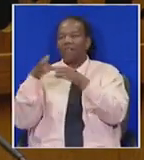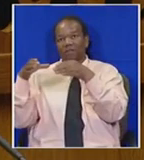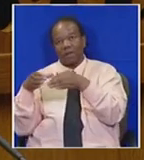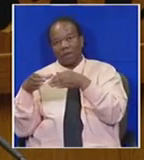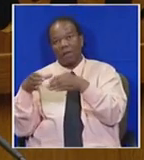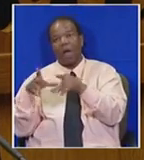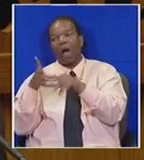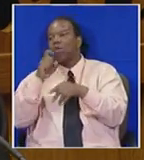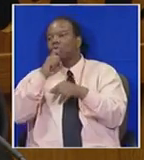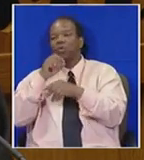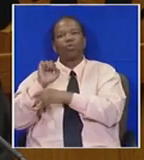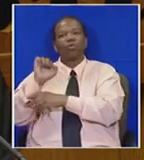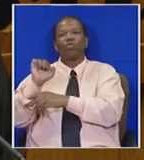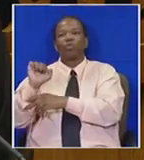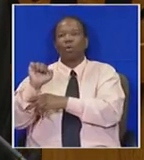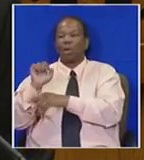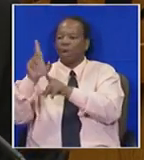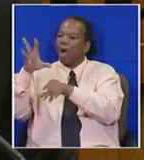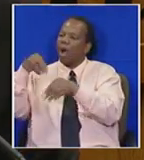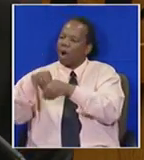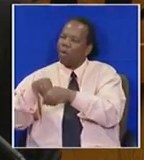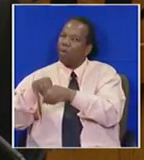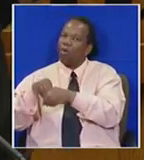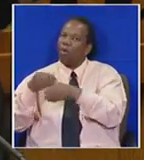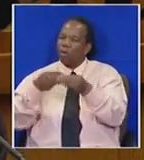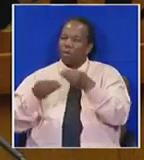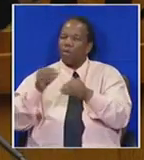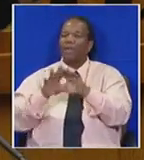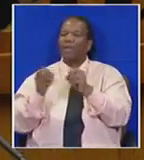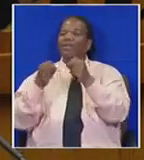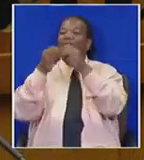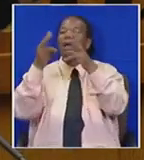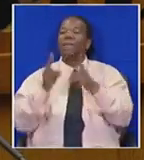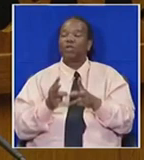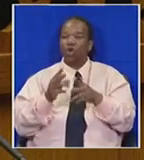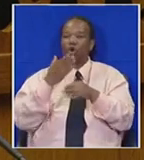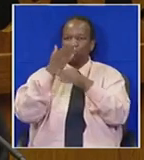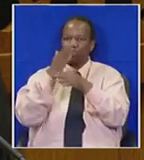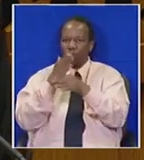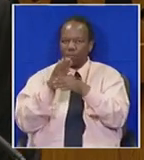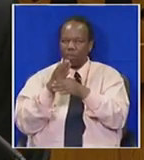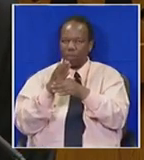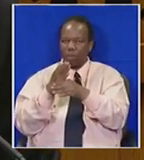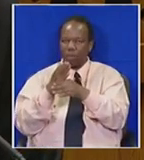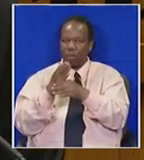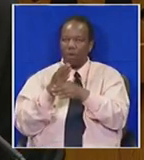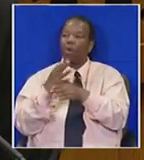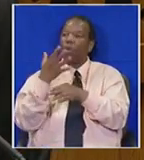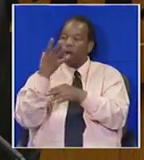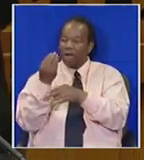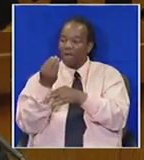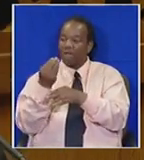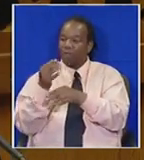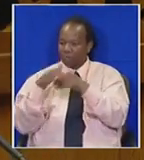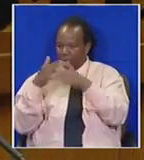the unions in the economic renewal plans. The Summit on Jobs and the conference with investors are key forums for building that